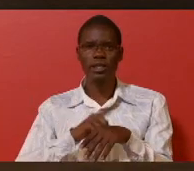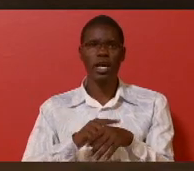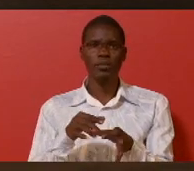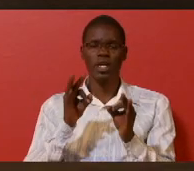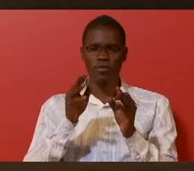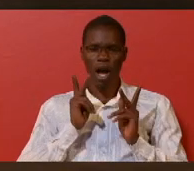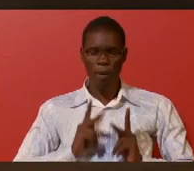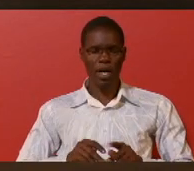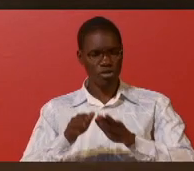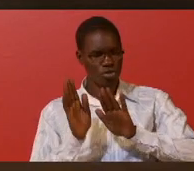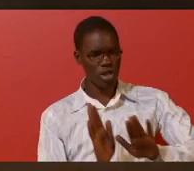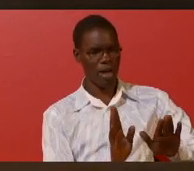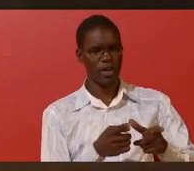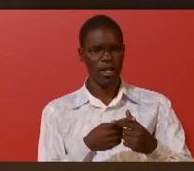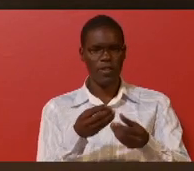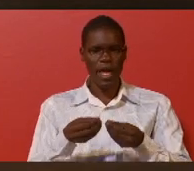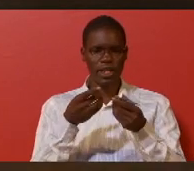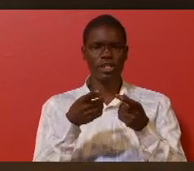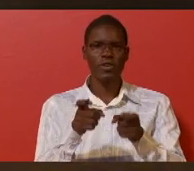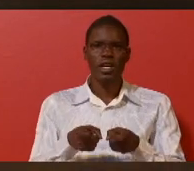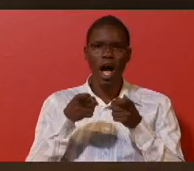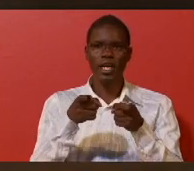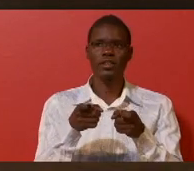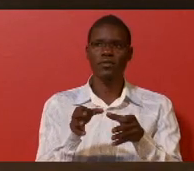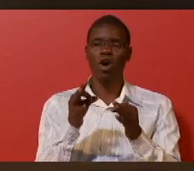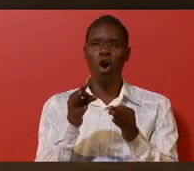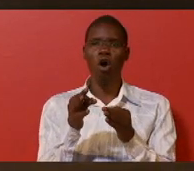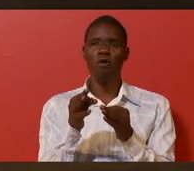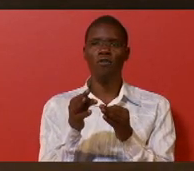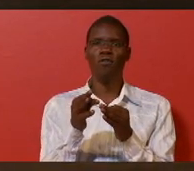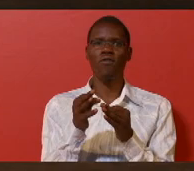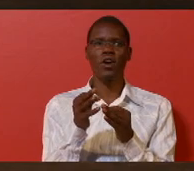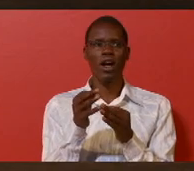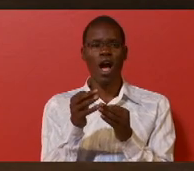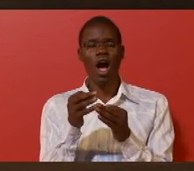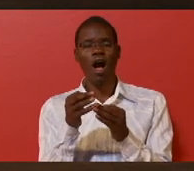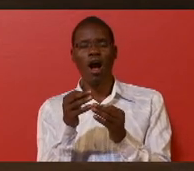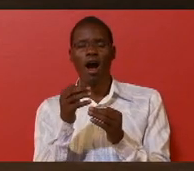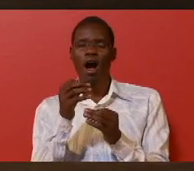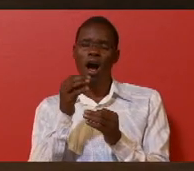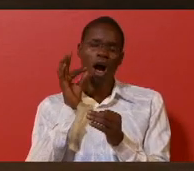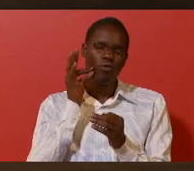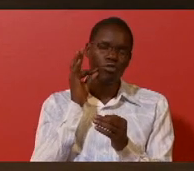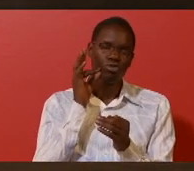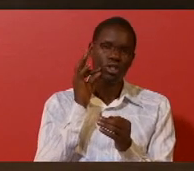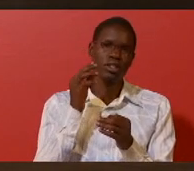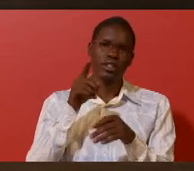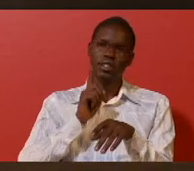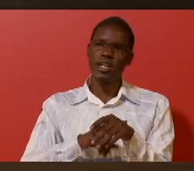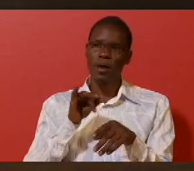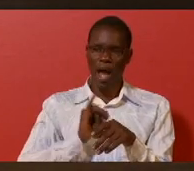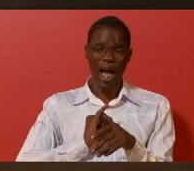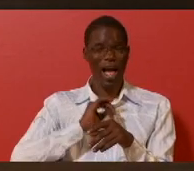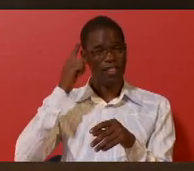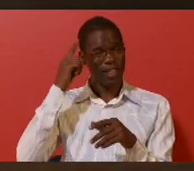left, they would give a gift of a crystal apple. And I remember thinking, when I